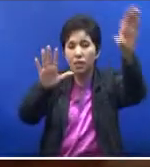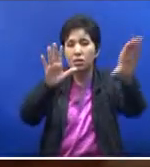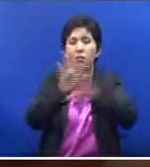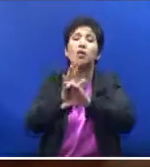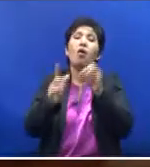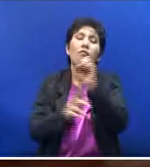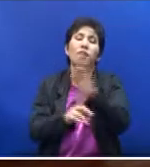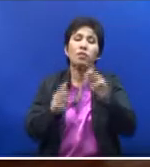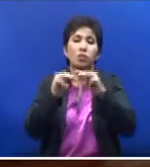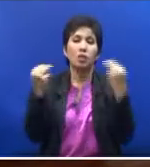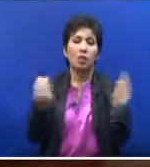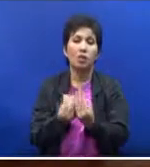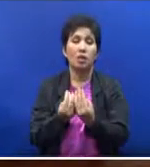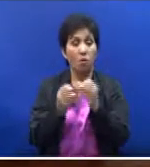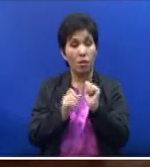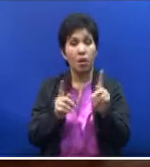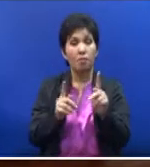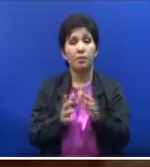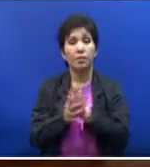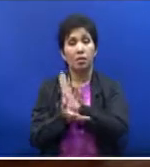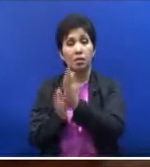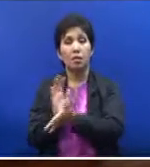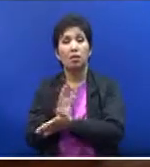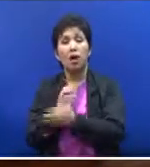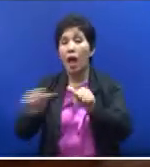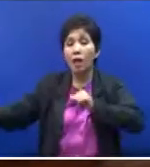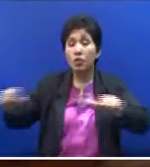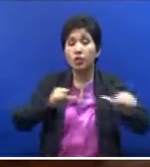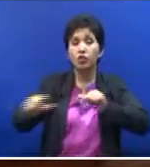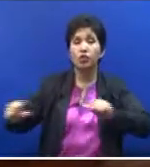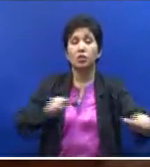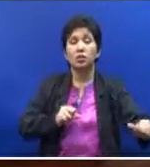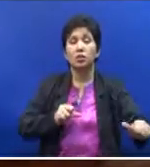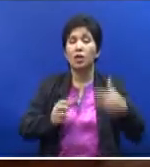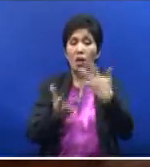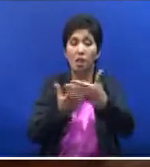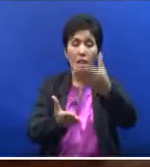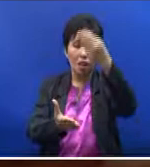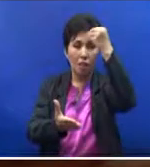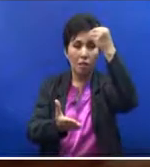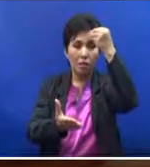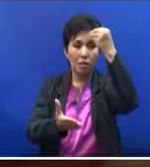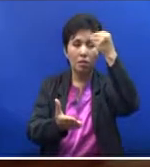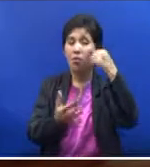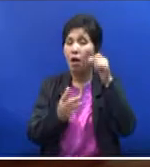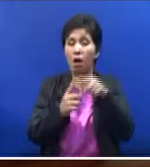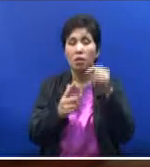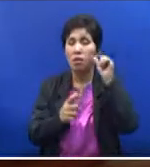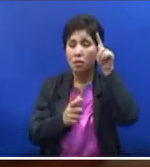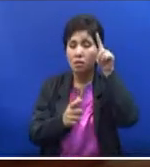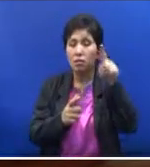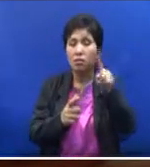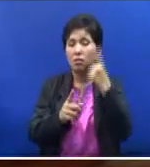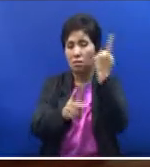thinking of the society. Okay, okay, the actions they are going to learn, they are going to understand